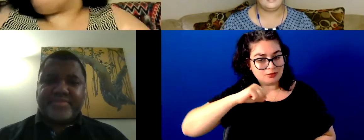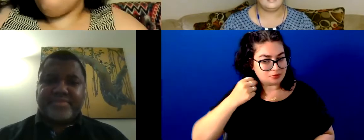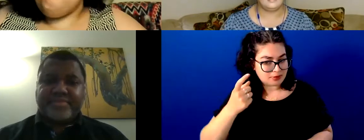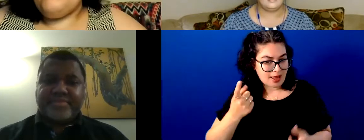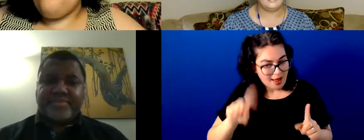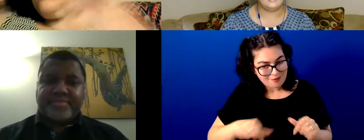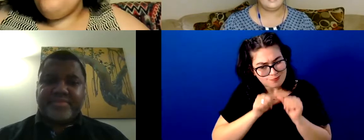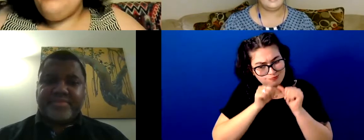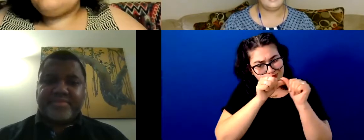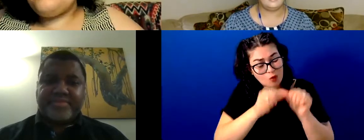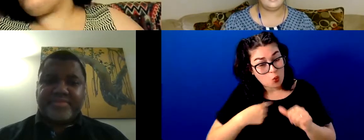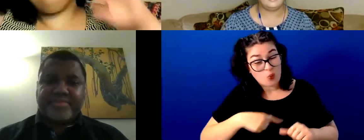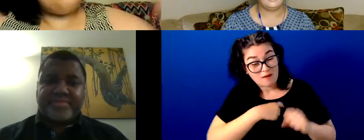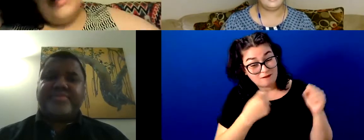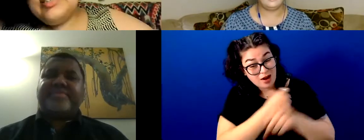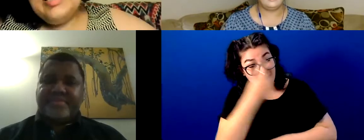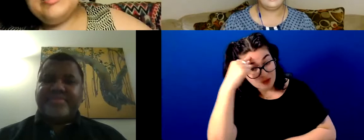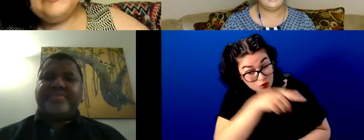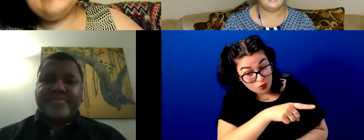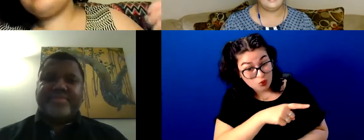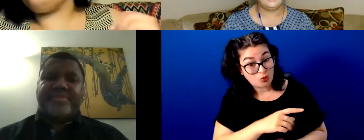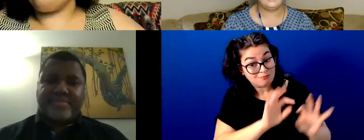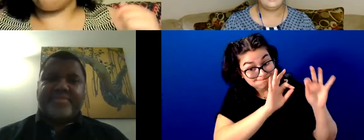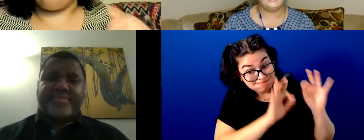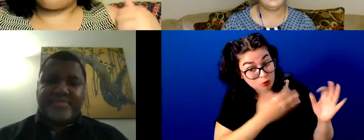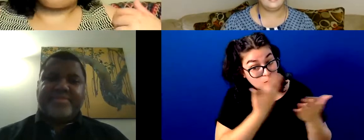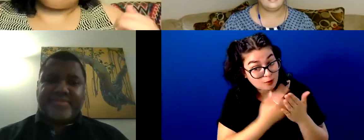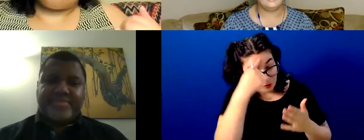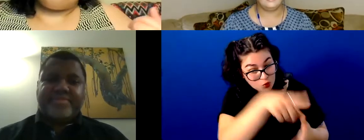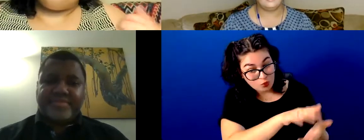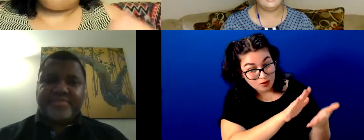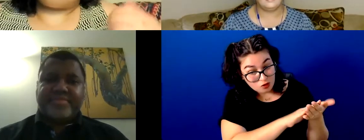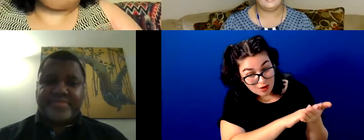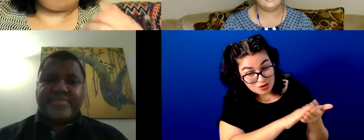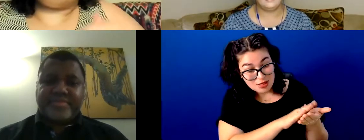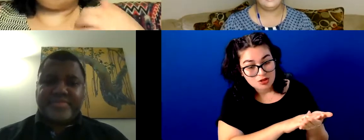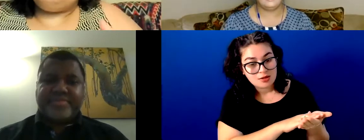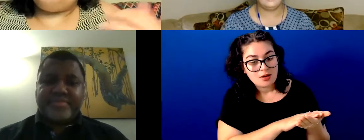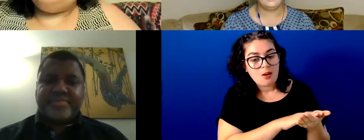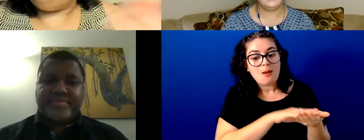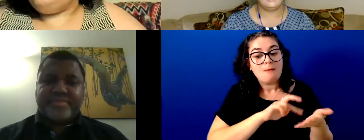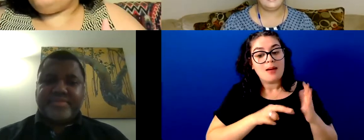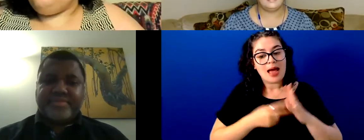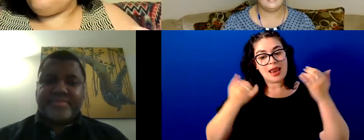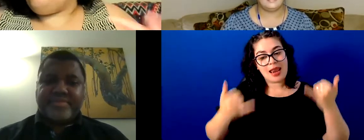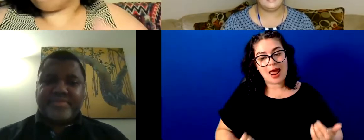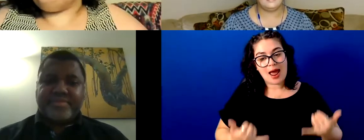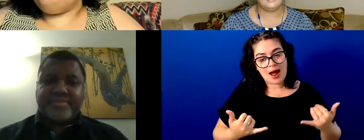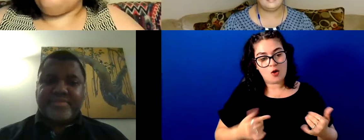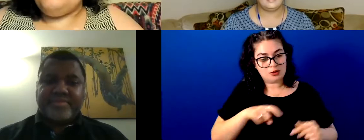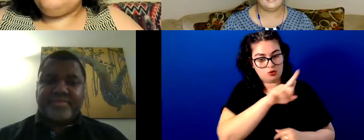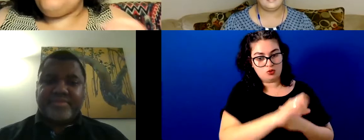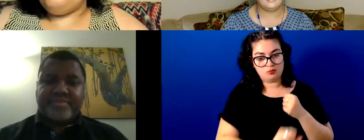yeah, we fought for you and you got something, congratulations. But we also now need you to take your point